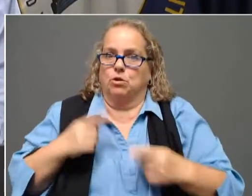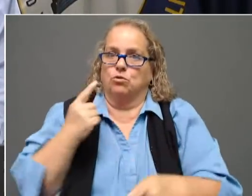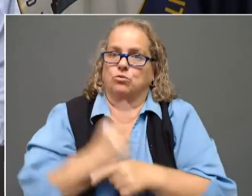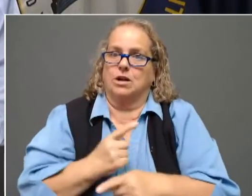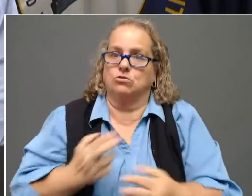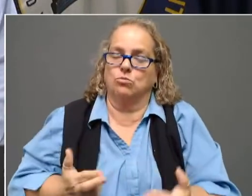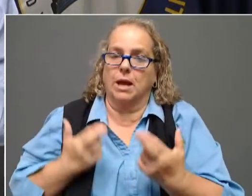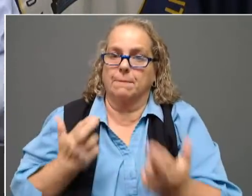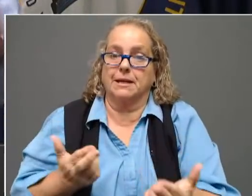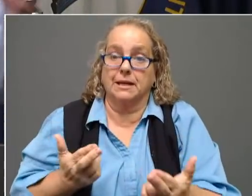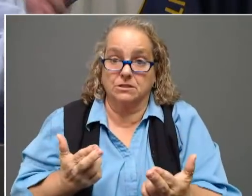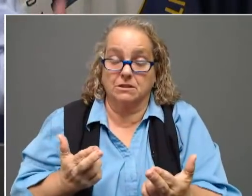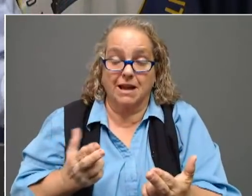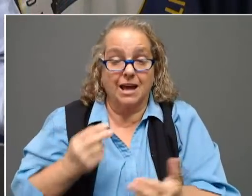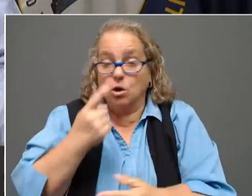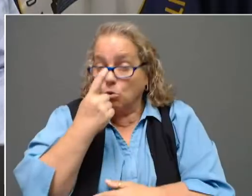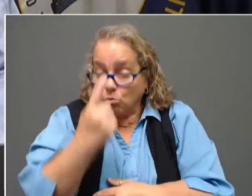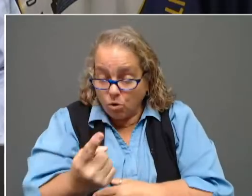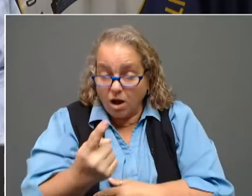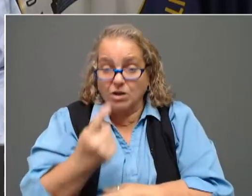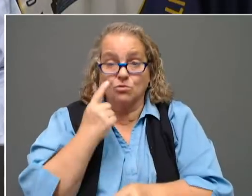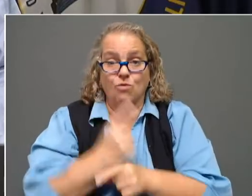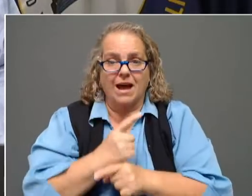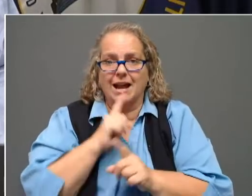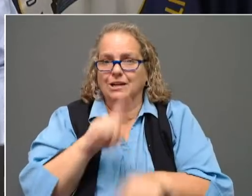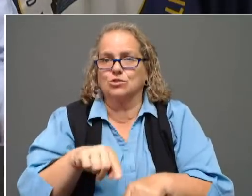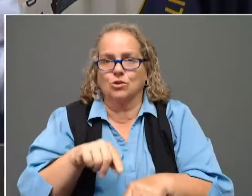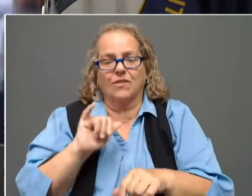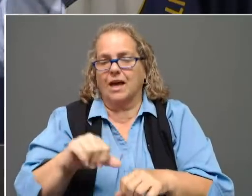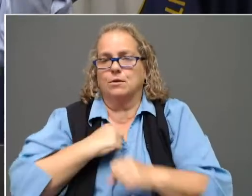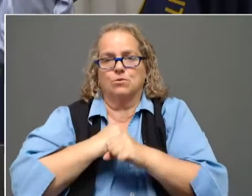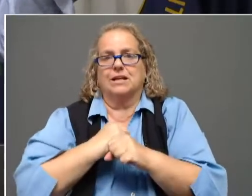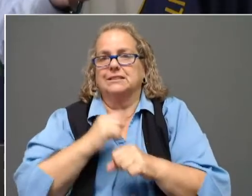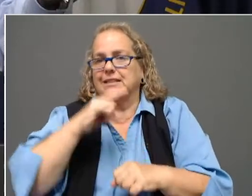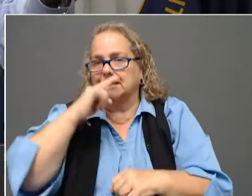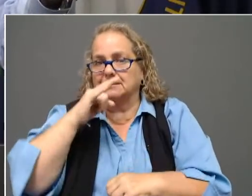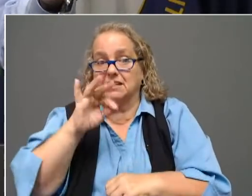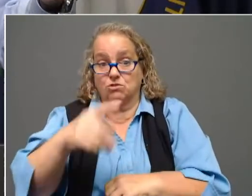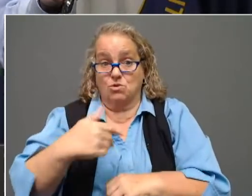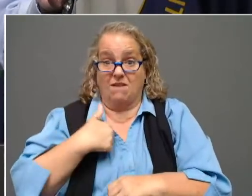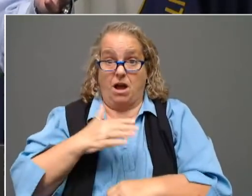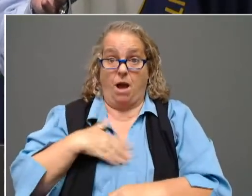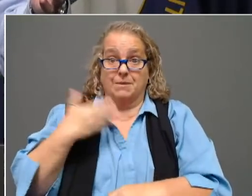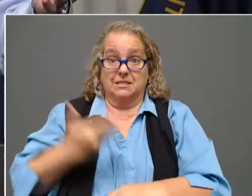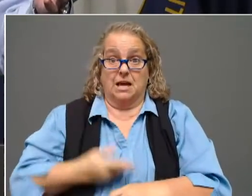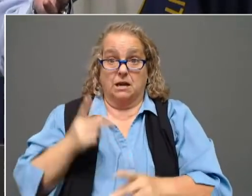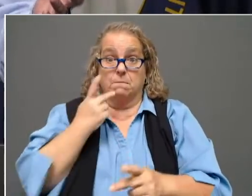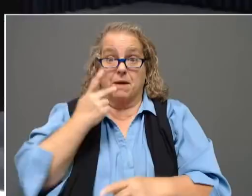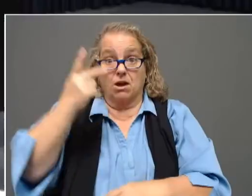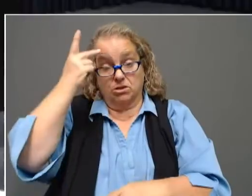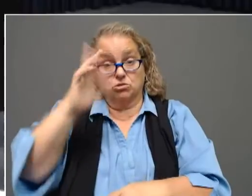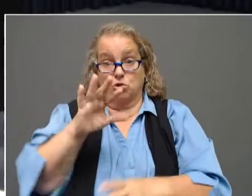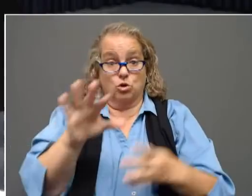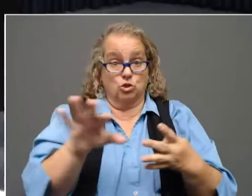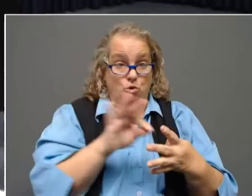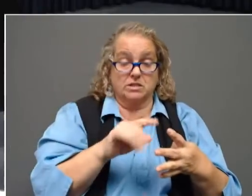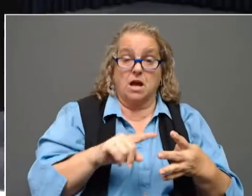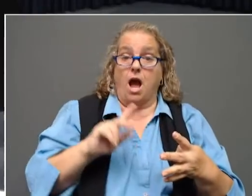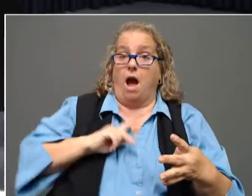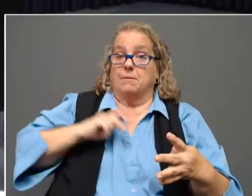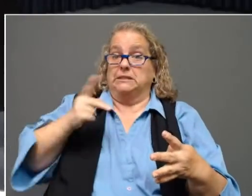kids. And if you have upset parents, your choice is upset the parents or protect the